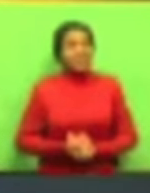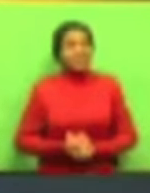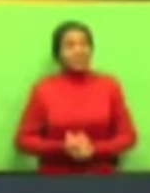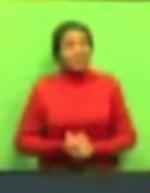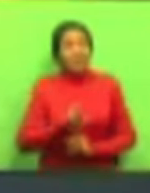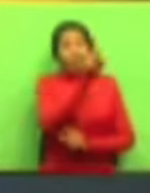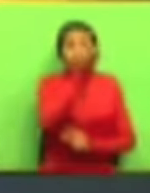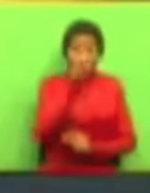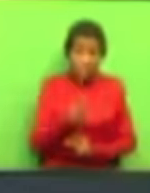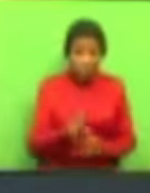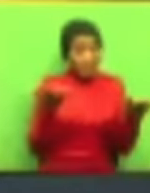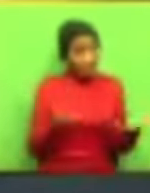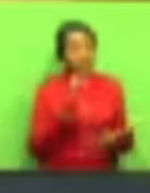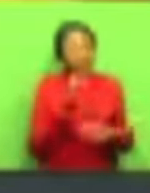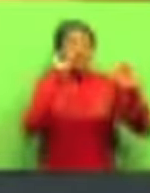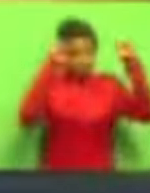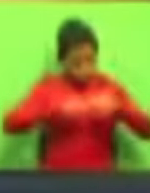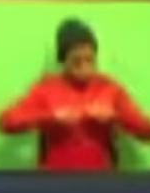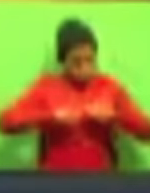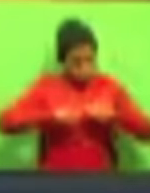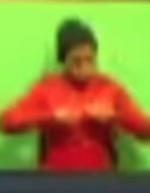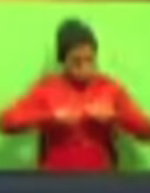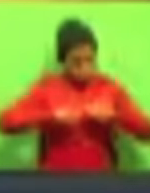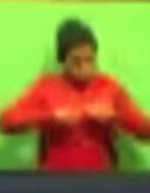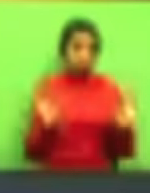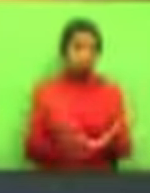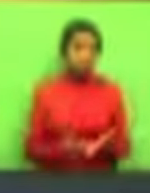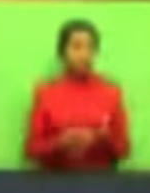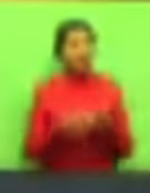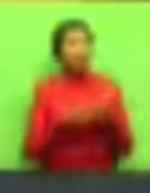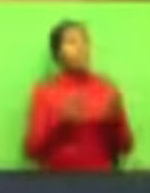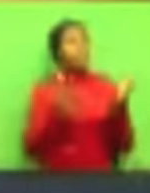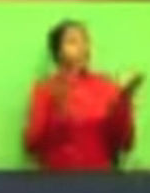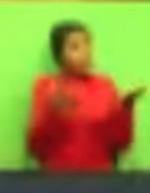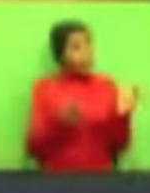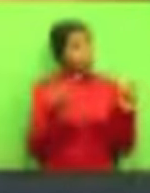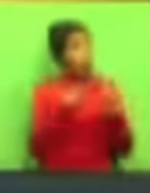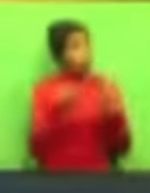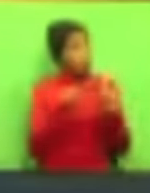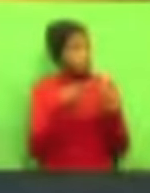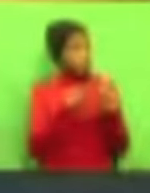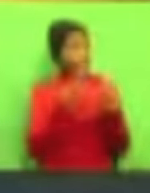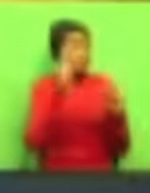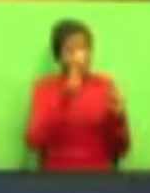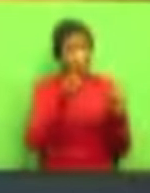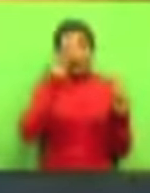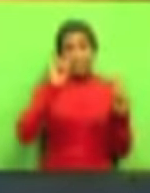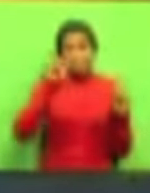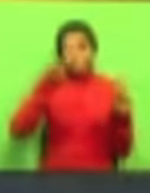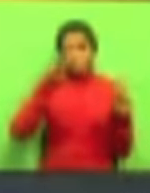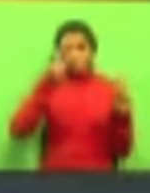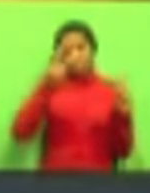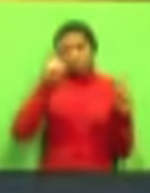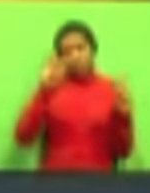The question is agreed to, and Advocate B. Mkhwebane is accordingly removed from